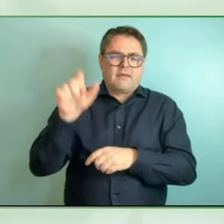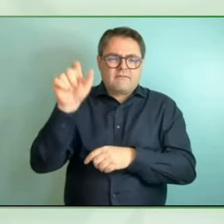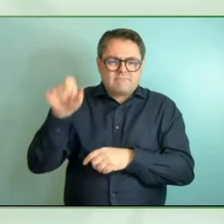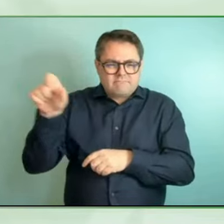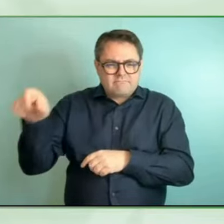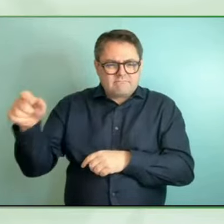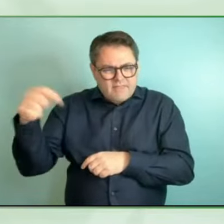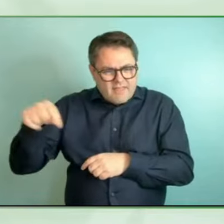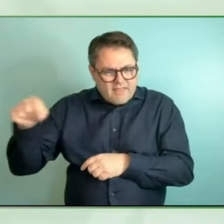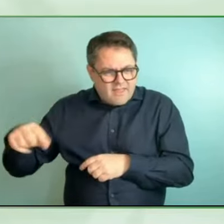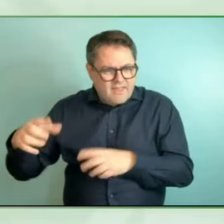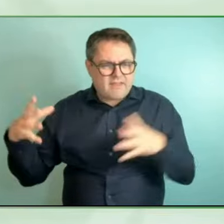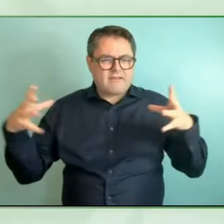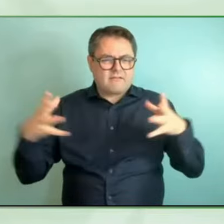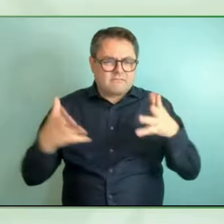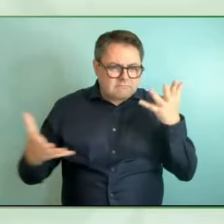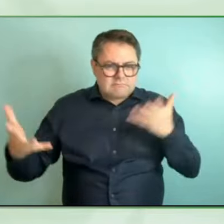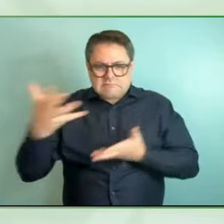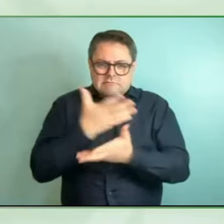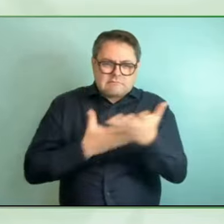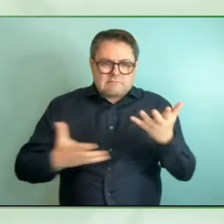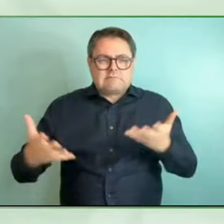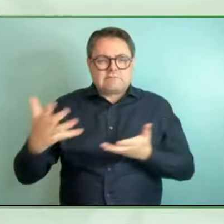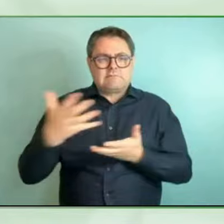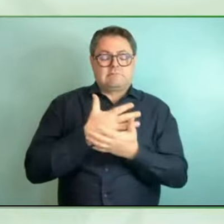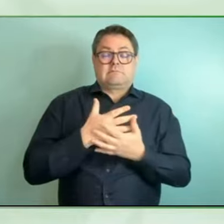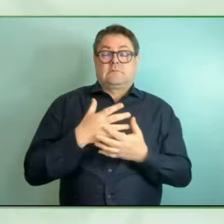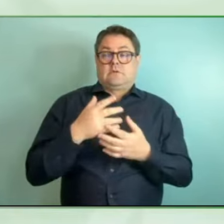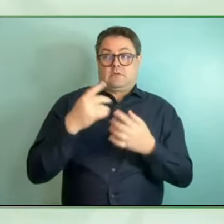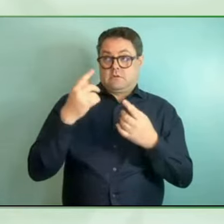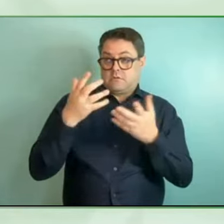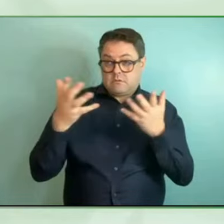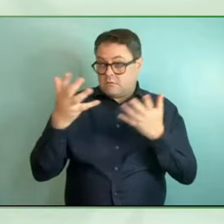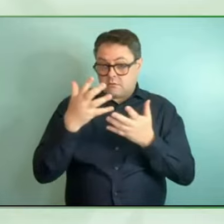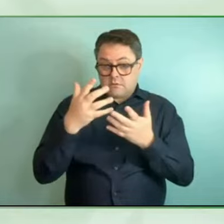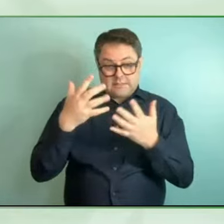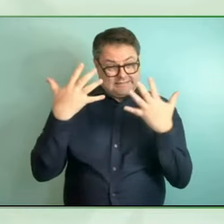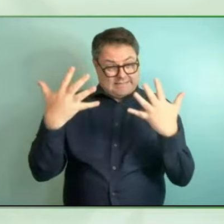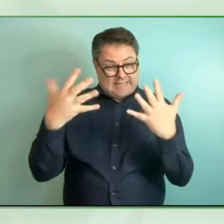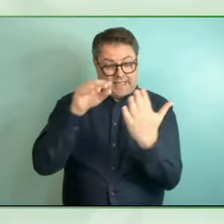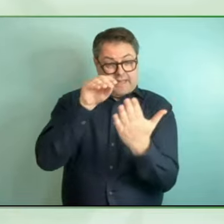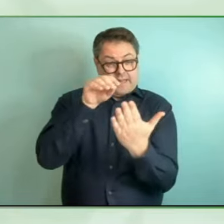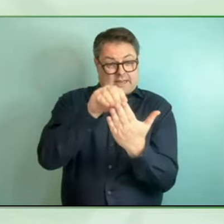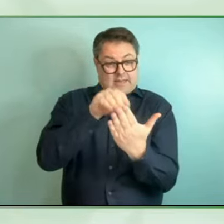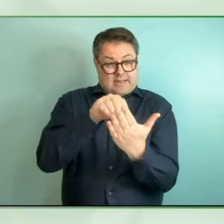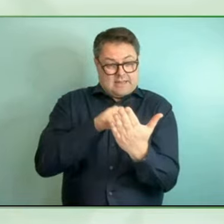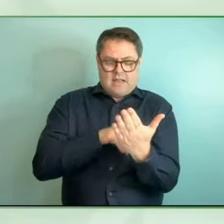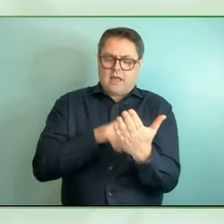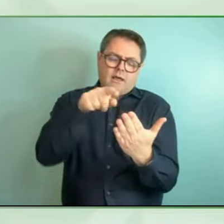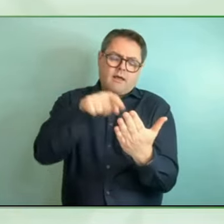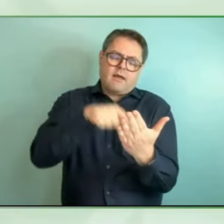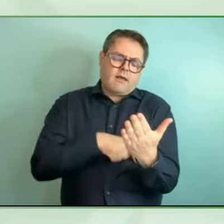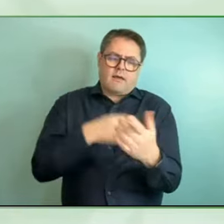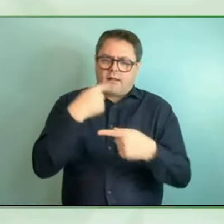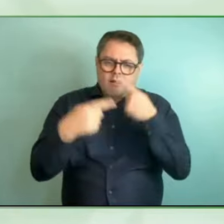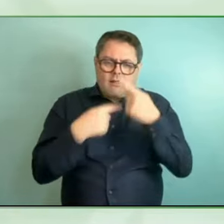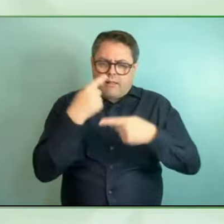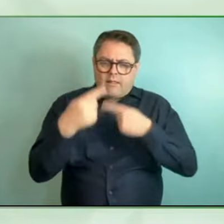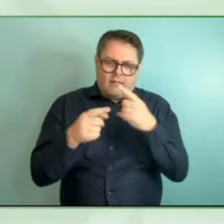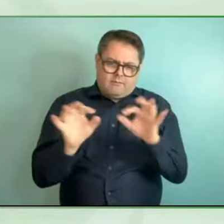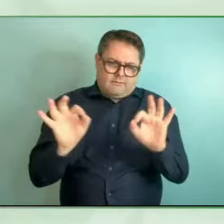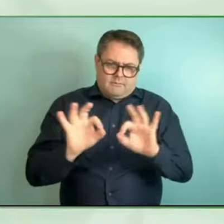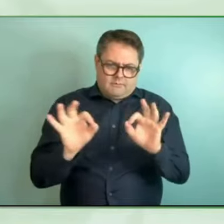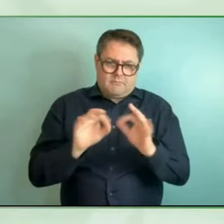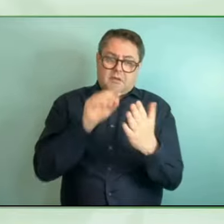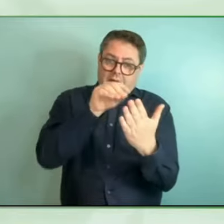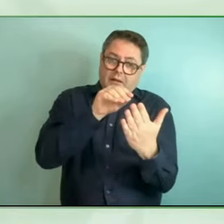And really, the content on this declaration, well, there are 10 points. I'm not going to read all of them now. It will be a bit long,